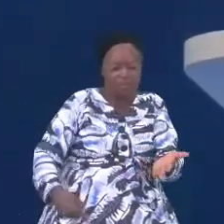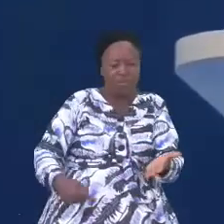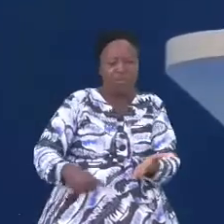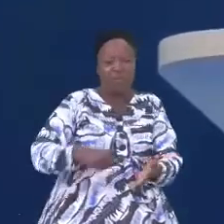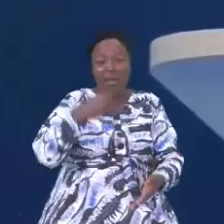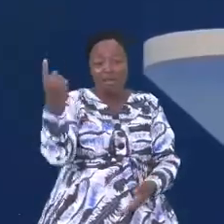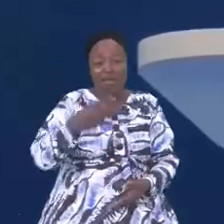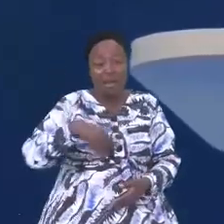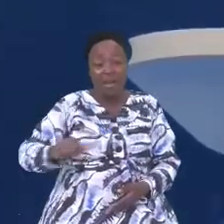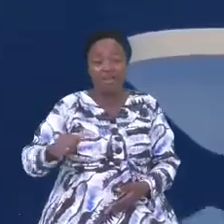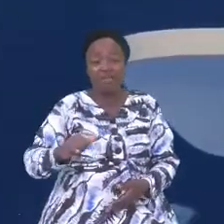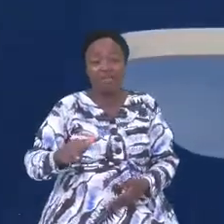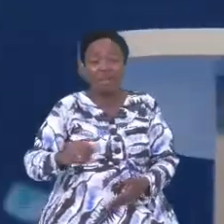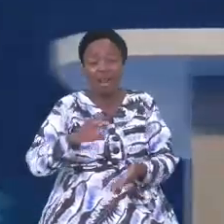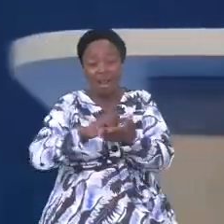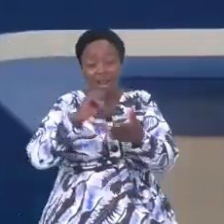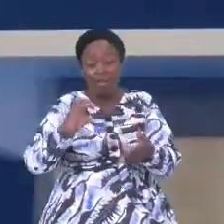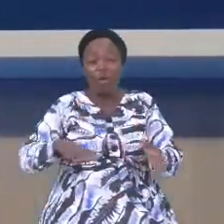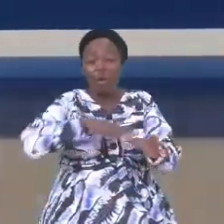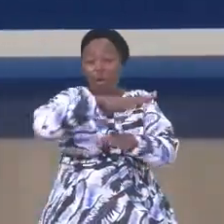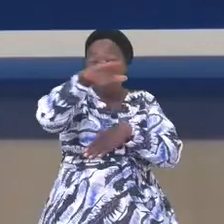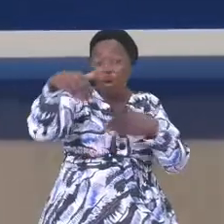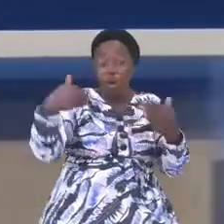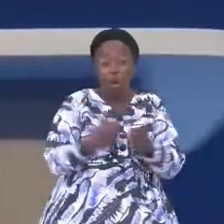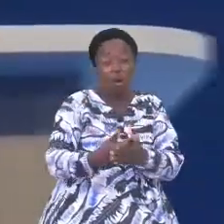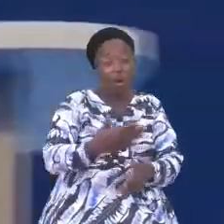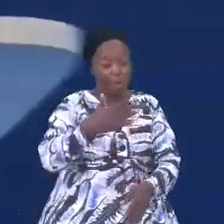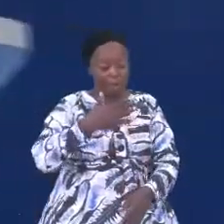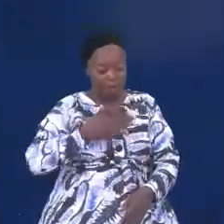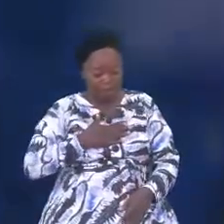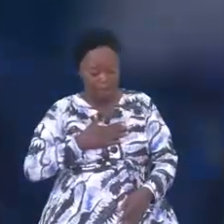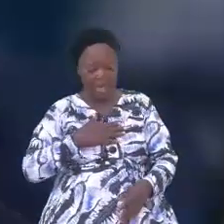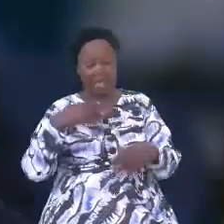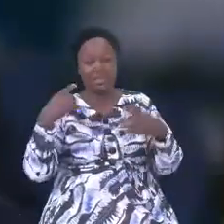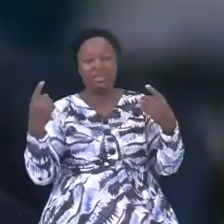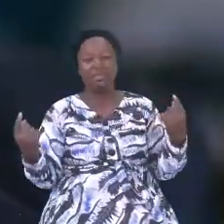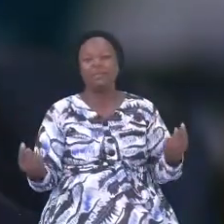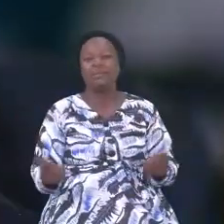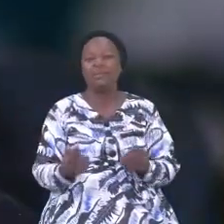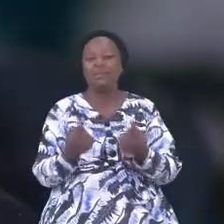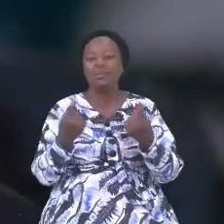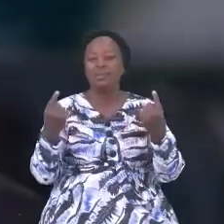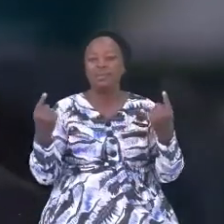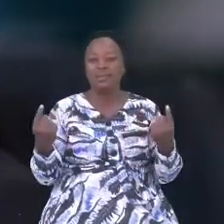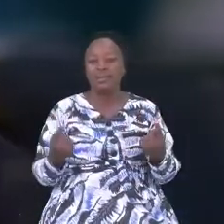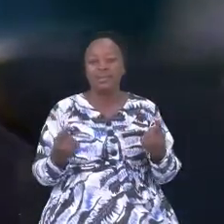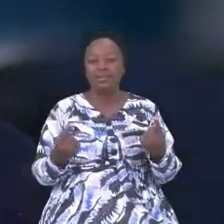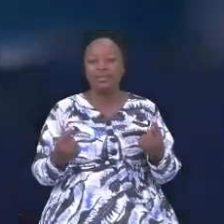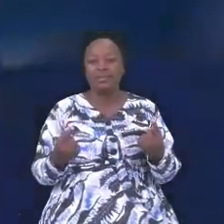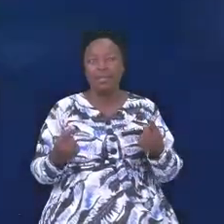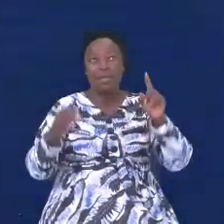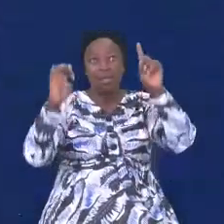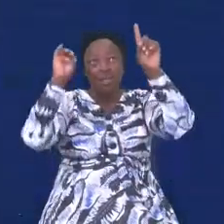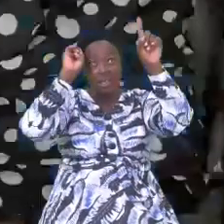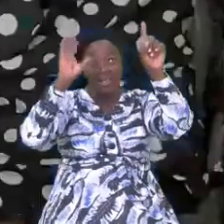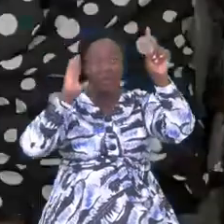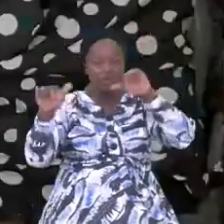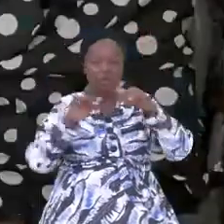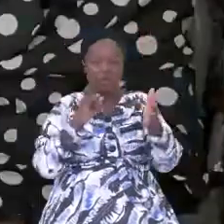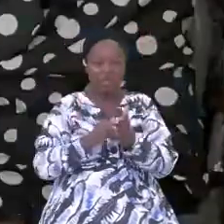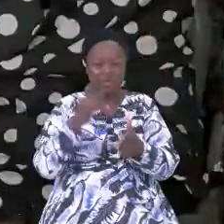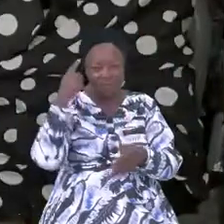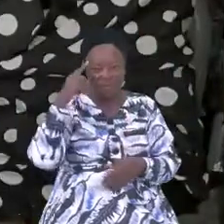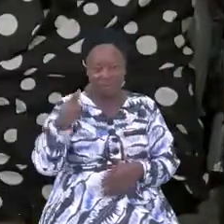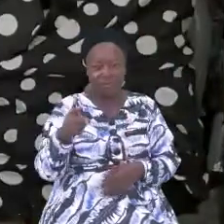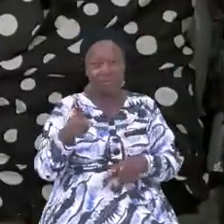forever, blot out all mine iniquities. He will do it. He'll